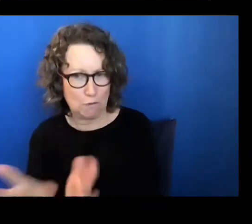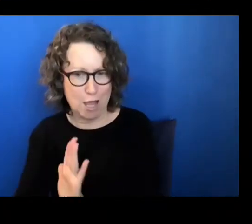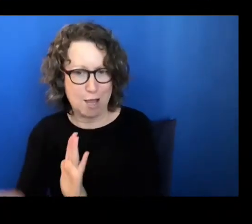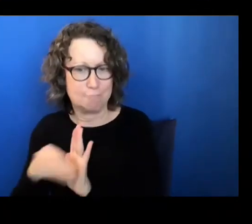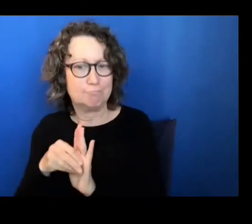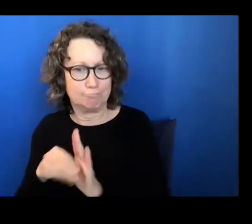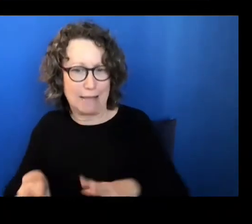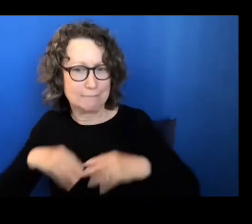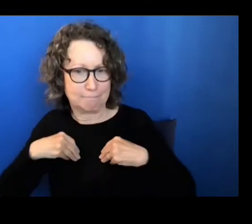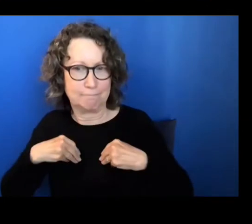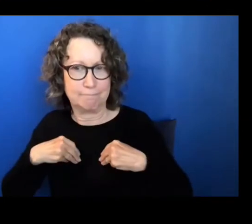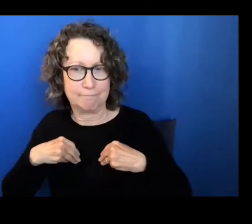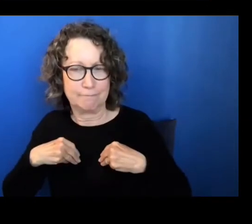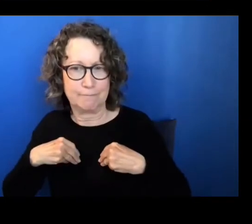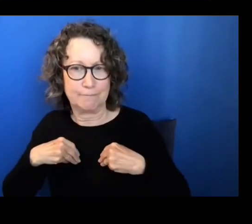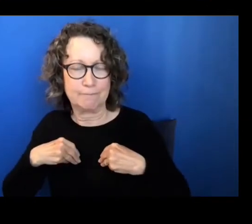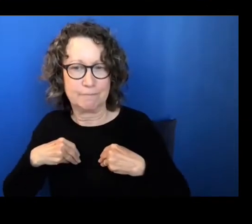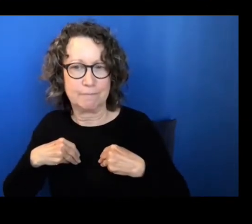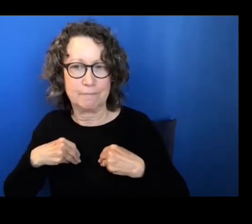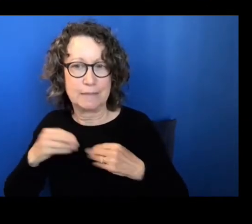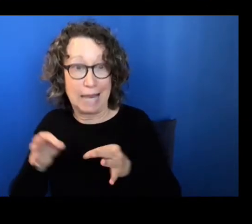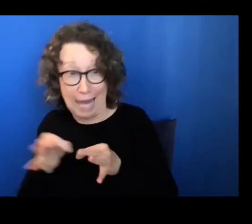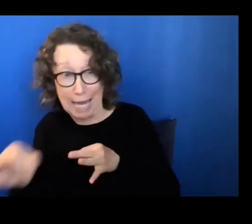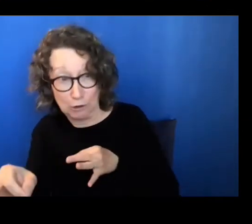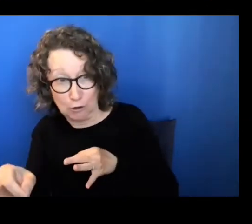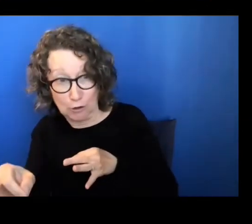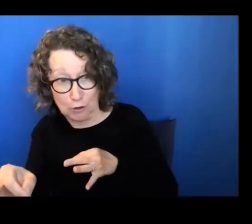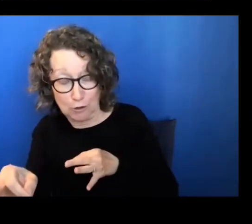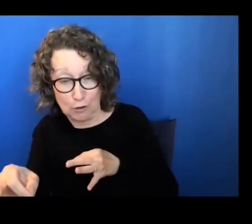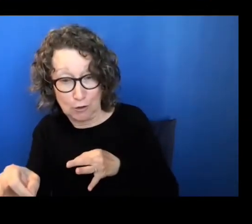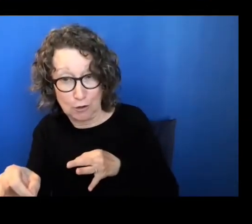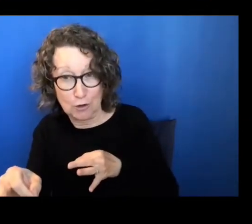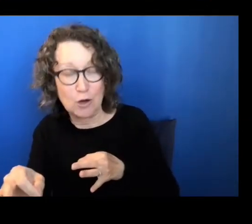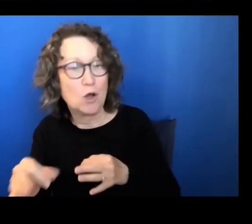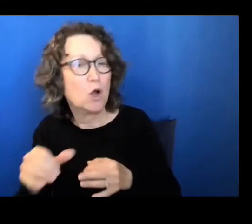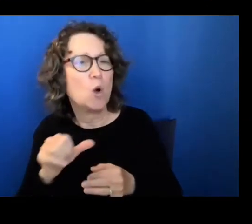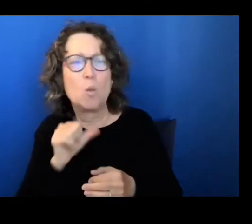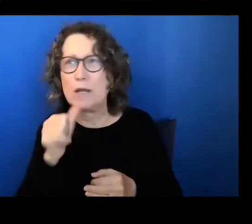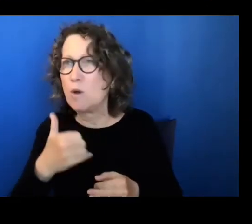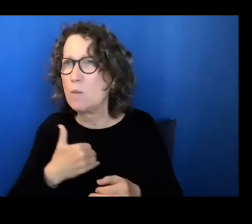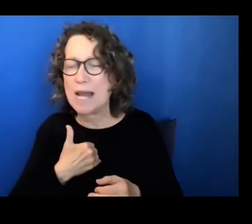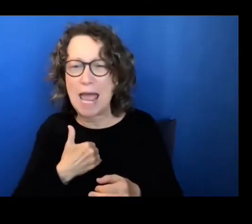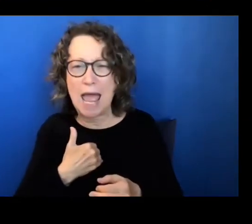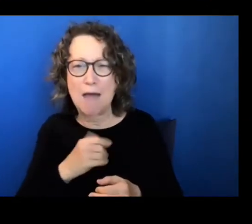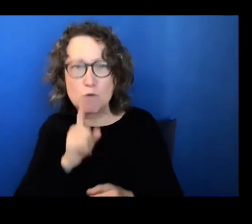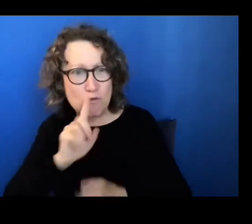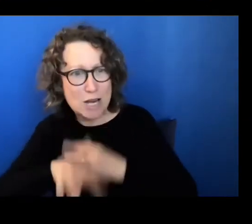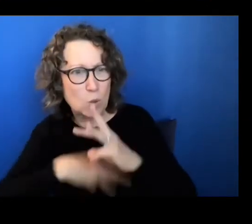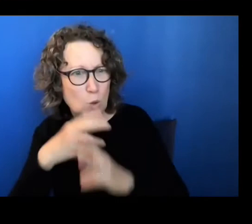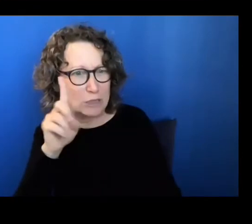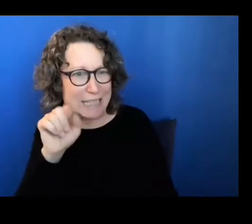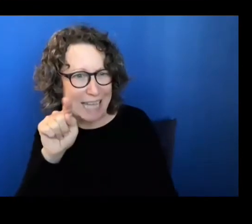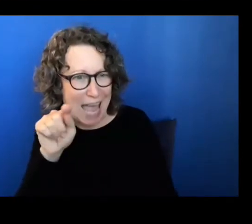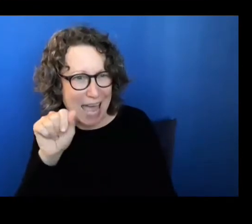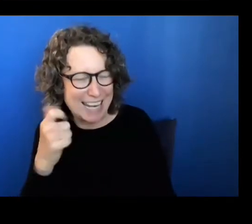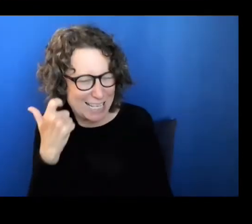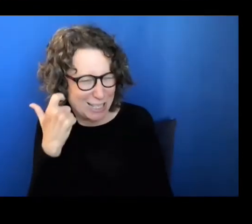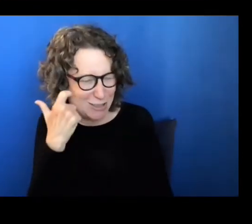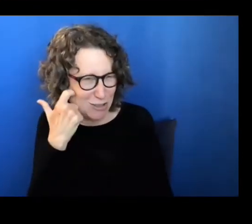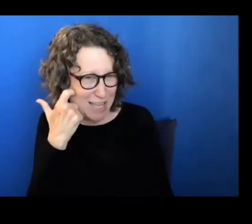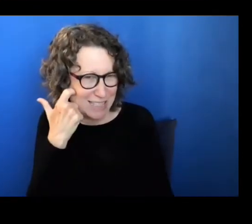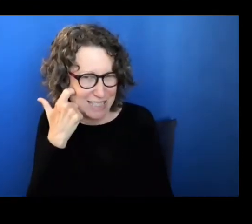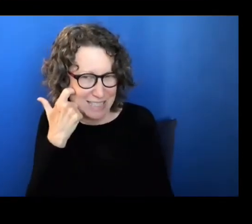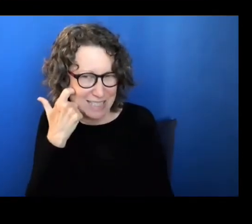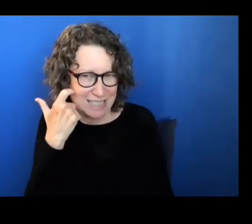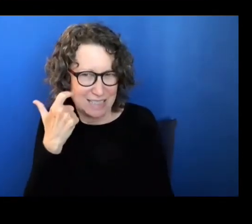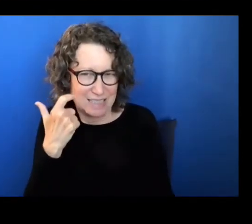the authorization later. So we don't have real world data that just came out